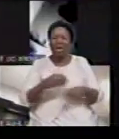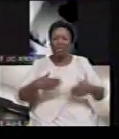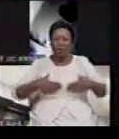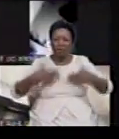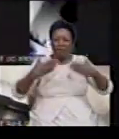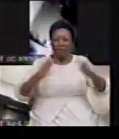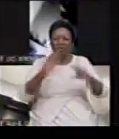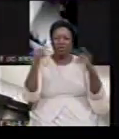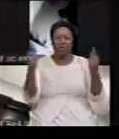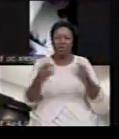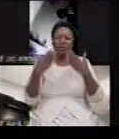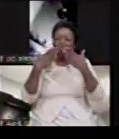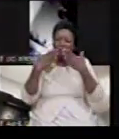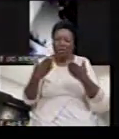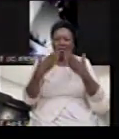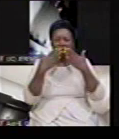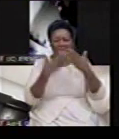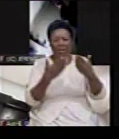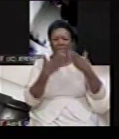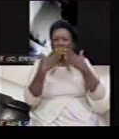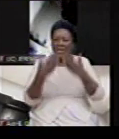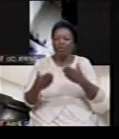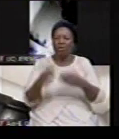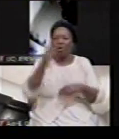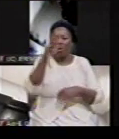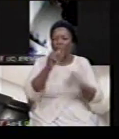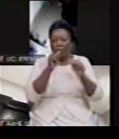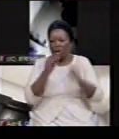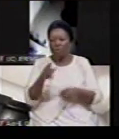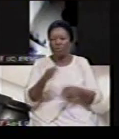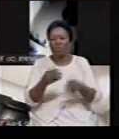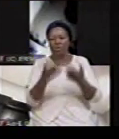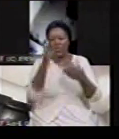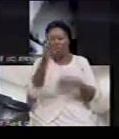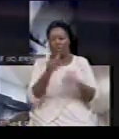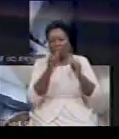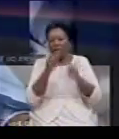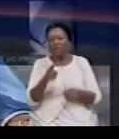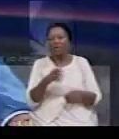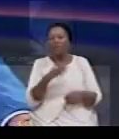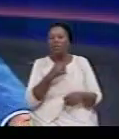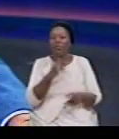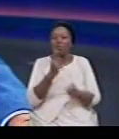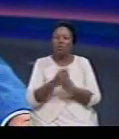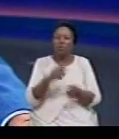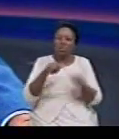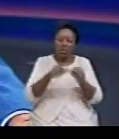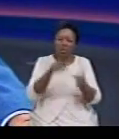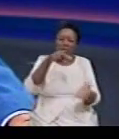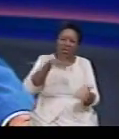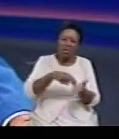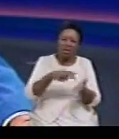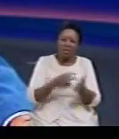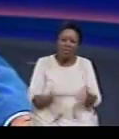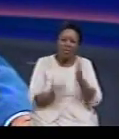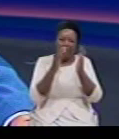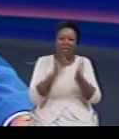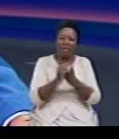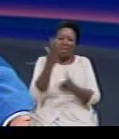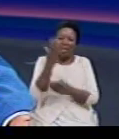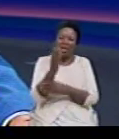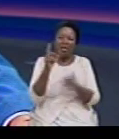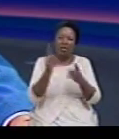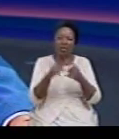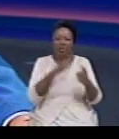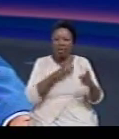Thank you. God bless you there. God bless you there. God bless you there. Please keep on standing and let that hand,